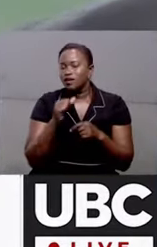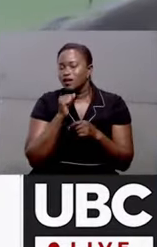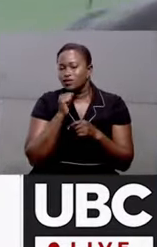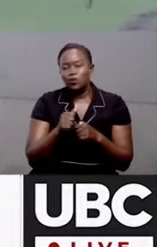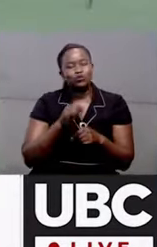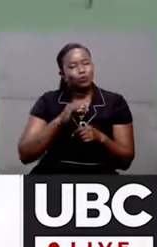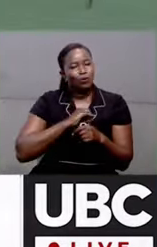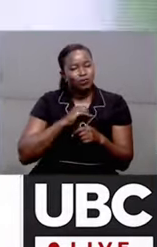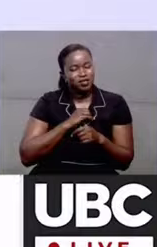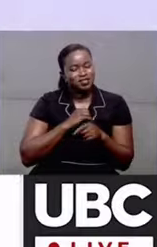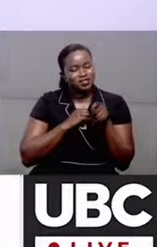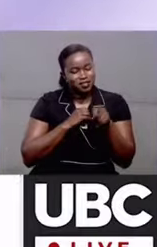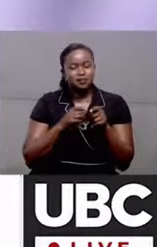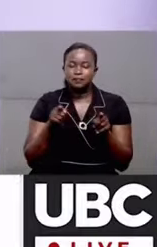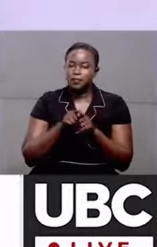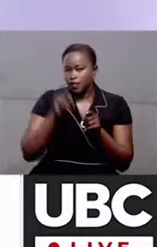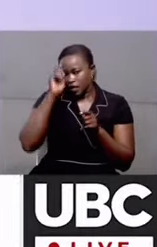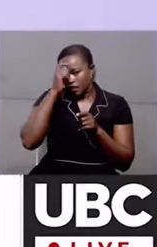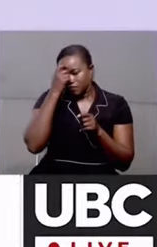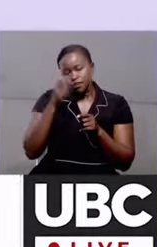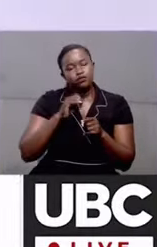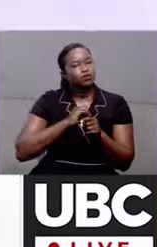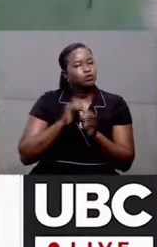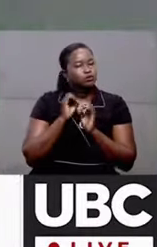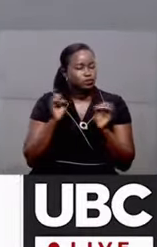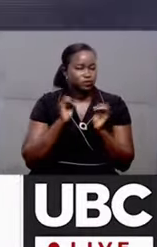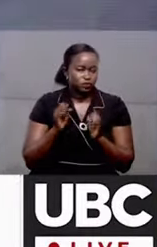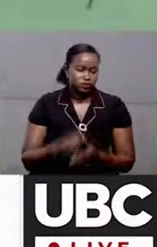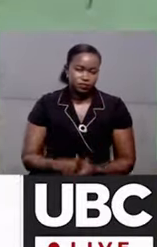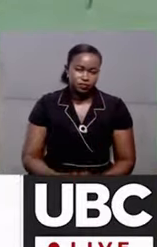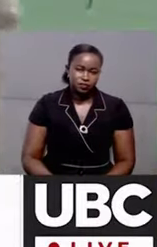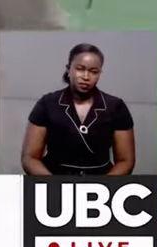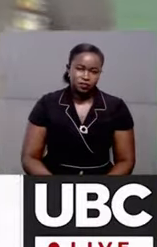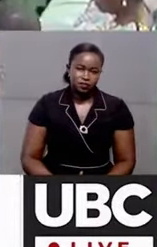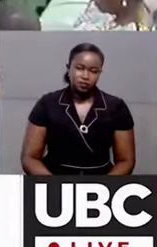we are not owning it as a government.